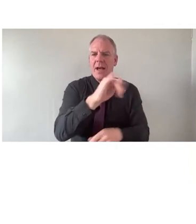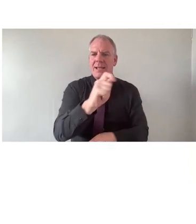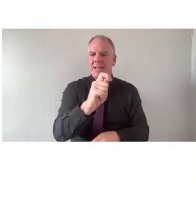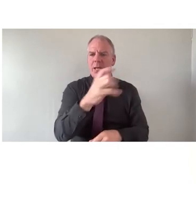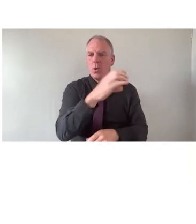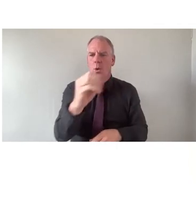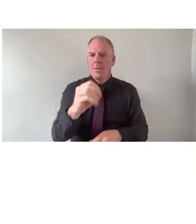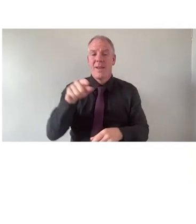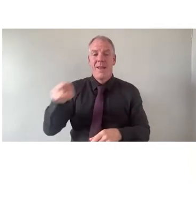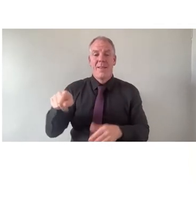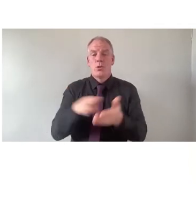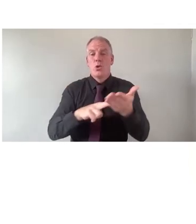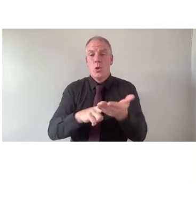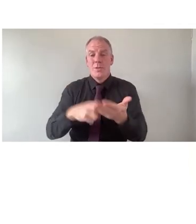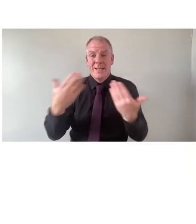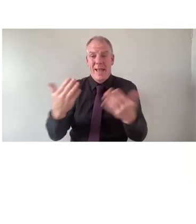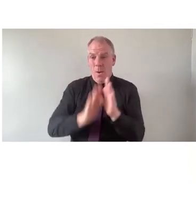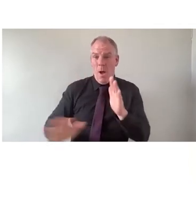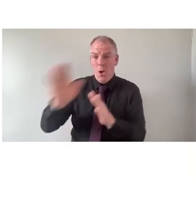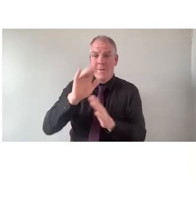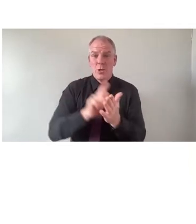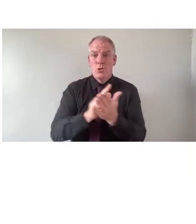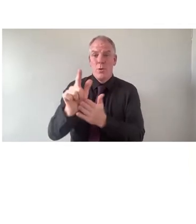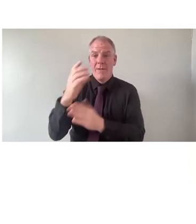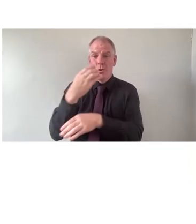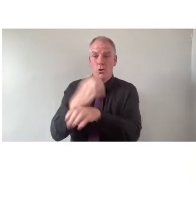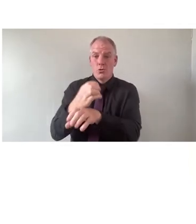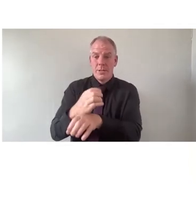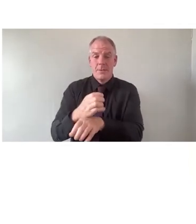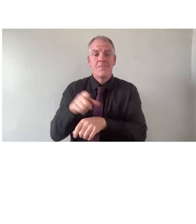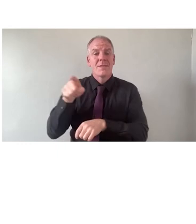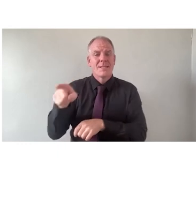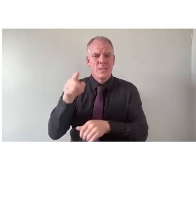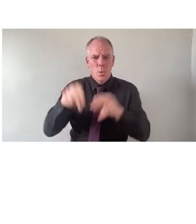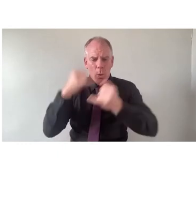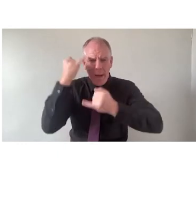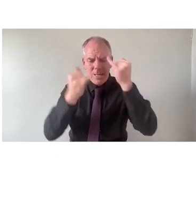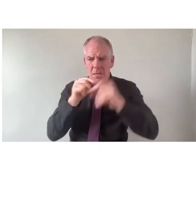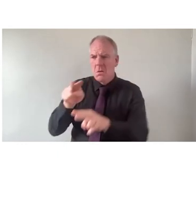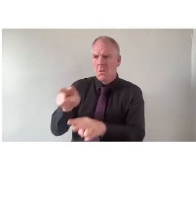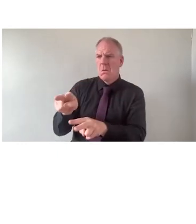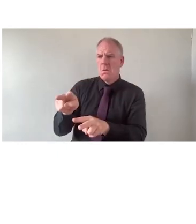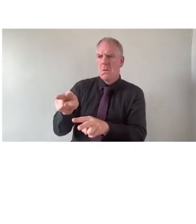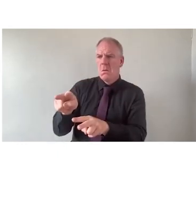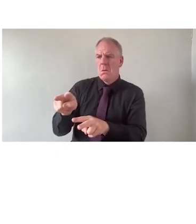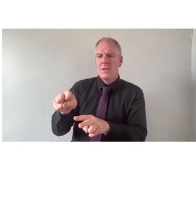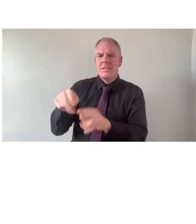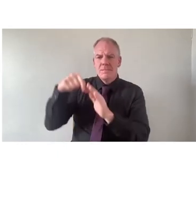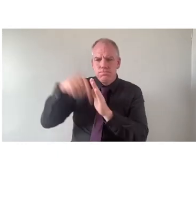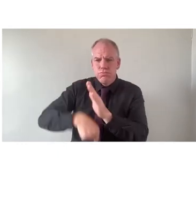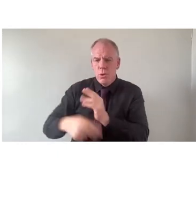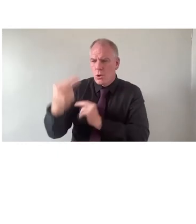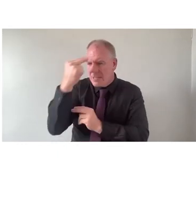has been franchised in 12 countries. And it's just to give the examples of some of these innovative initiatives that once you drill down and what are